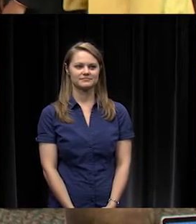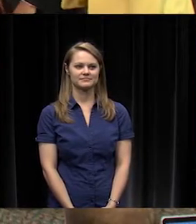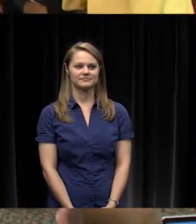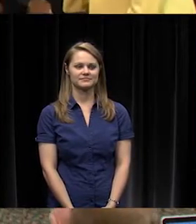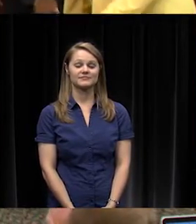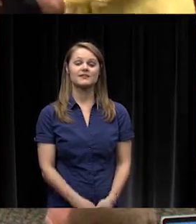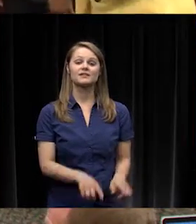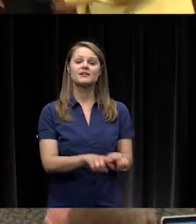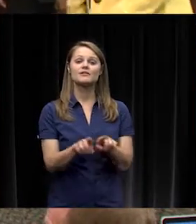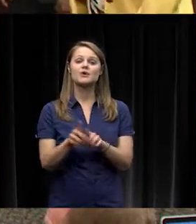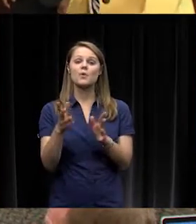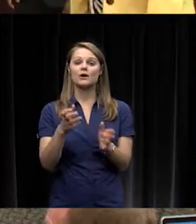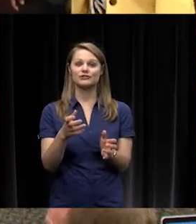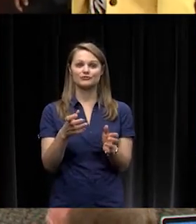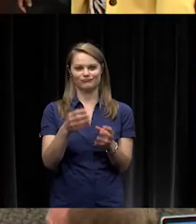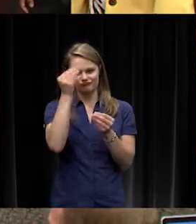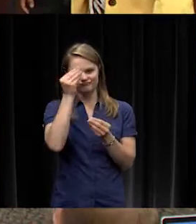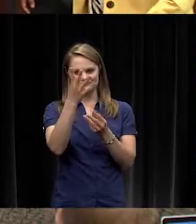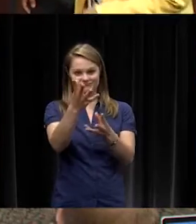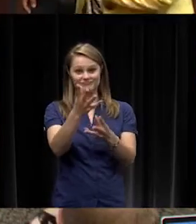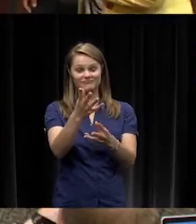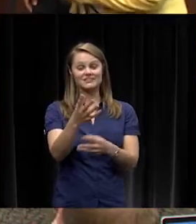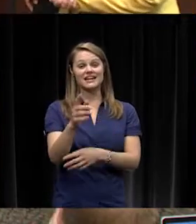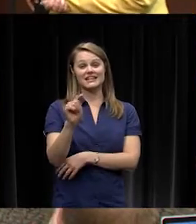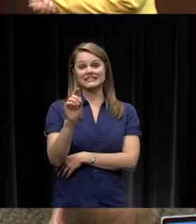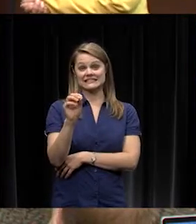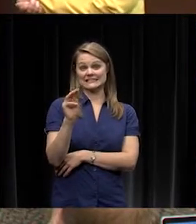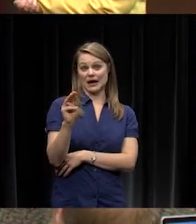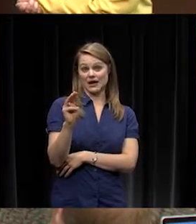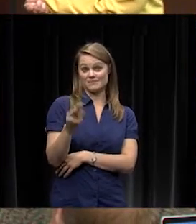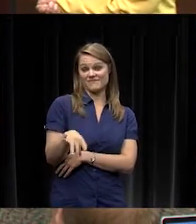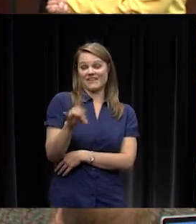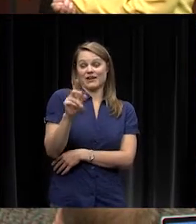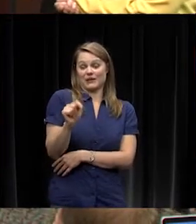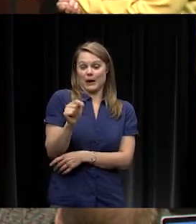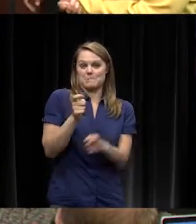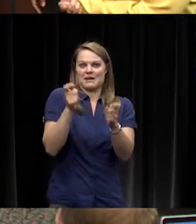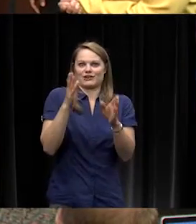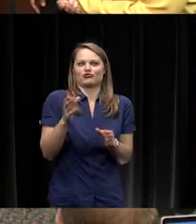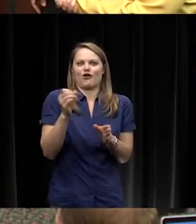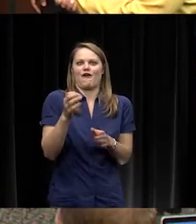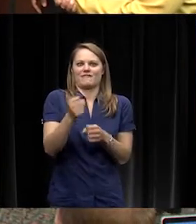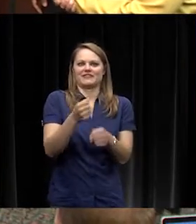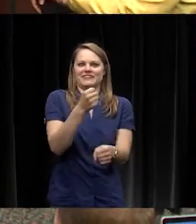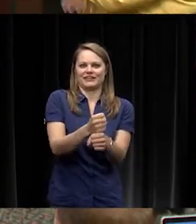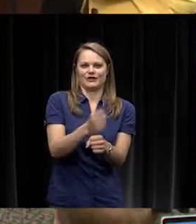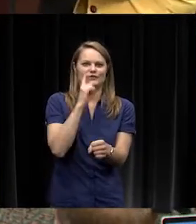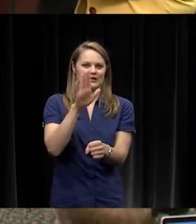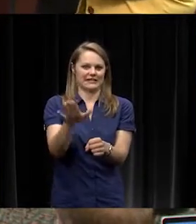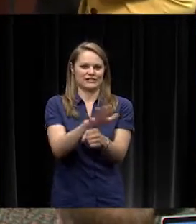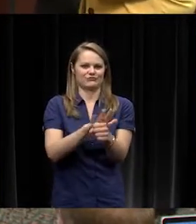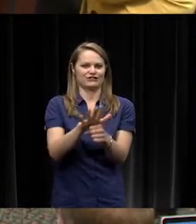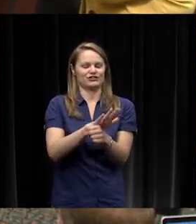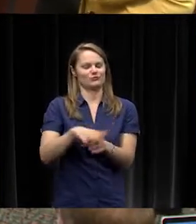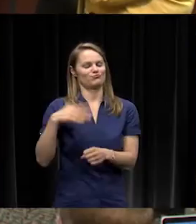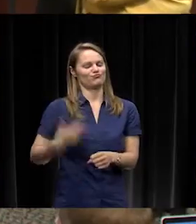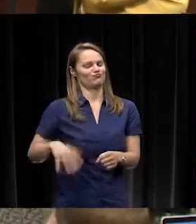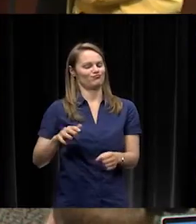And I also want to note that I just found out that Tom Grindinger was just named Manager of the Year for his region, which is pretty amazing. So